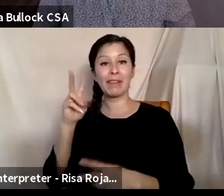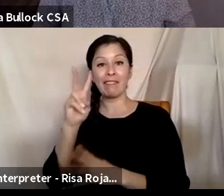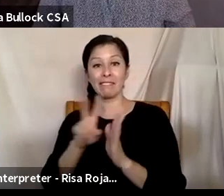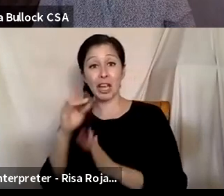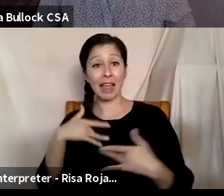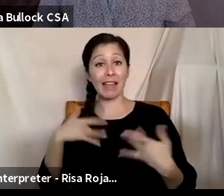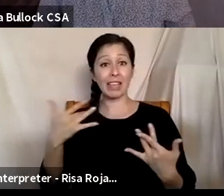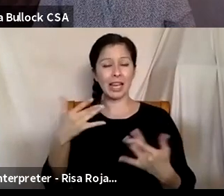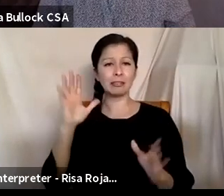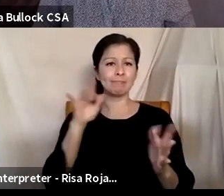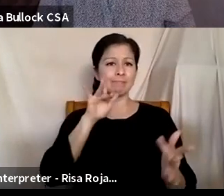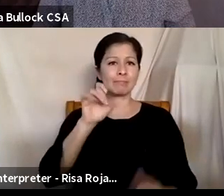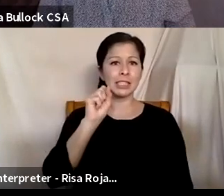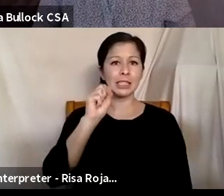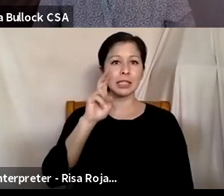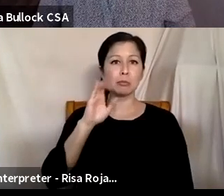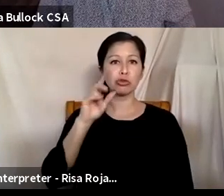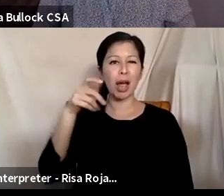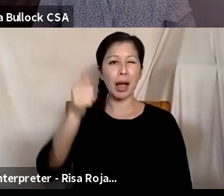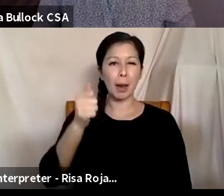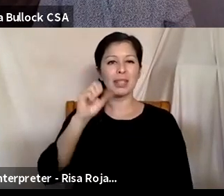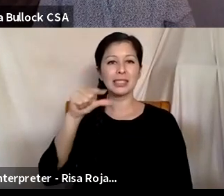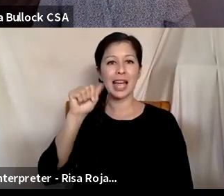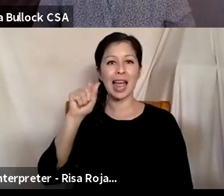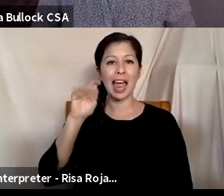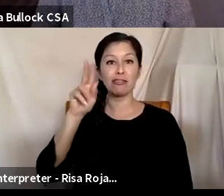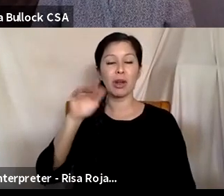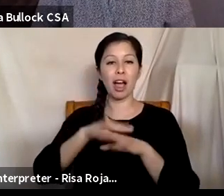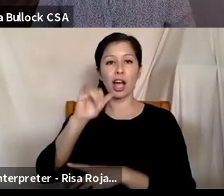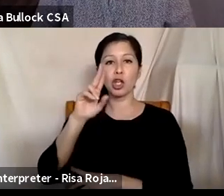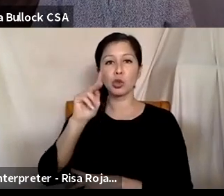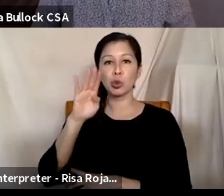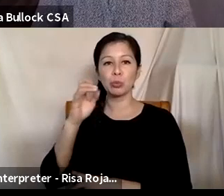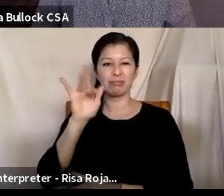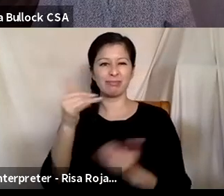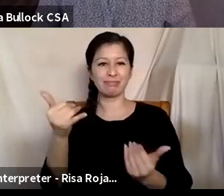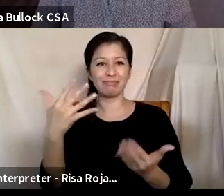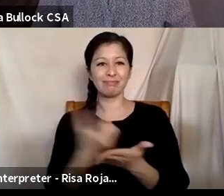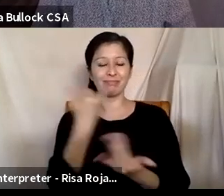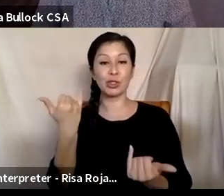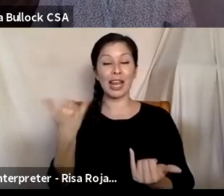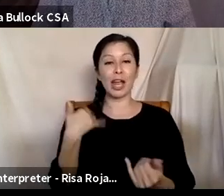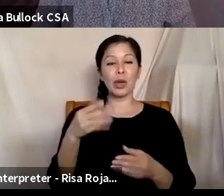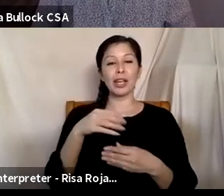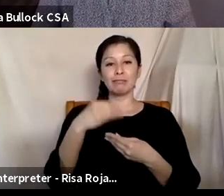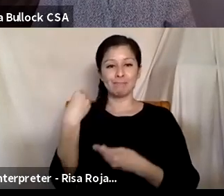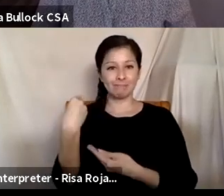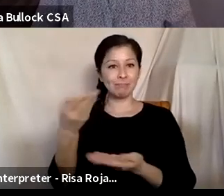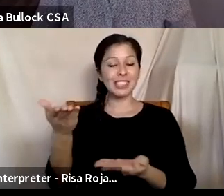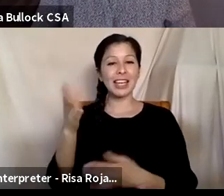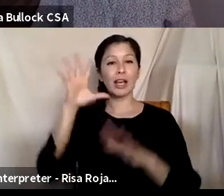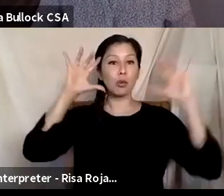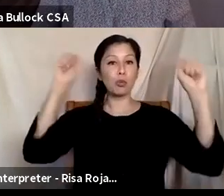to this channel, SAG-AFTRA on YouTube. You can go ahead and do that right now. Today, we present the President's Task Force on